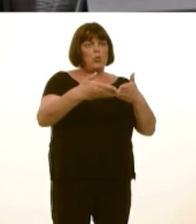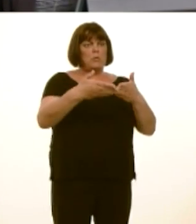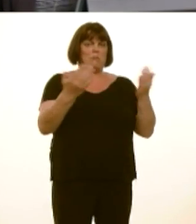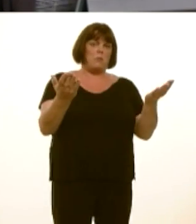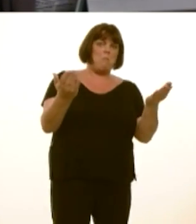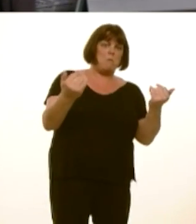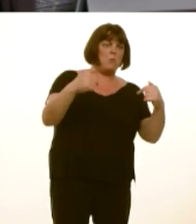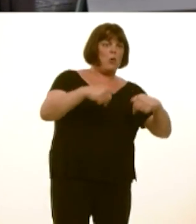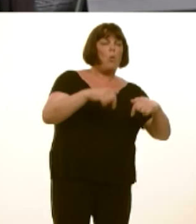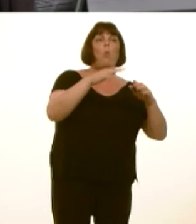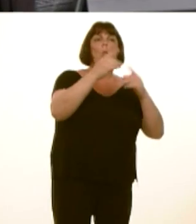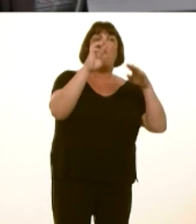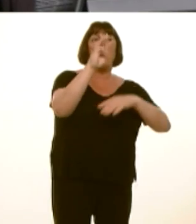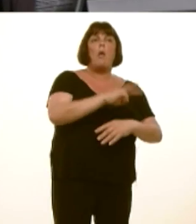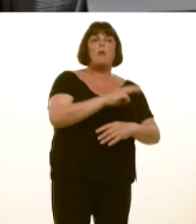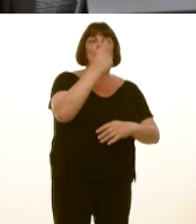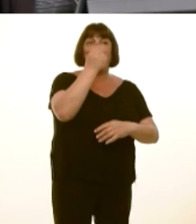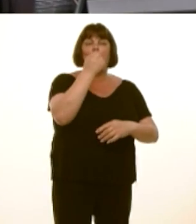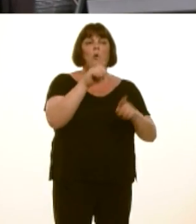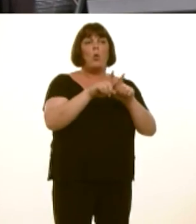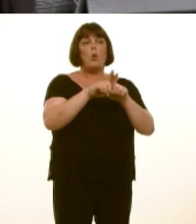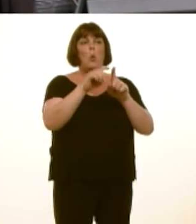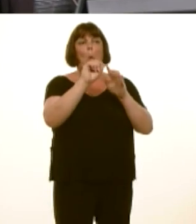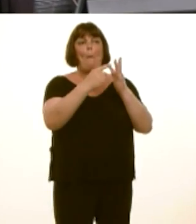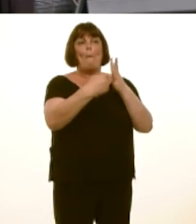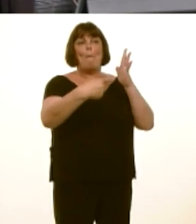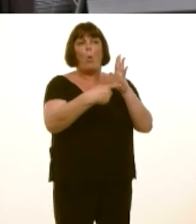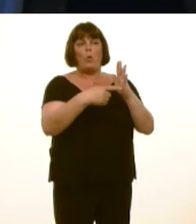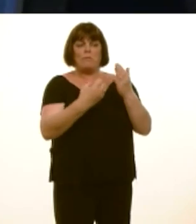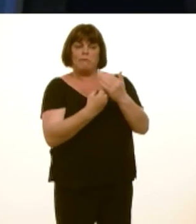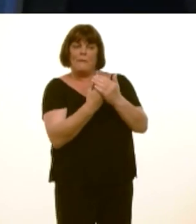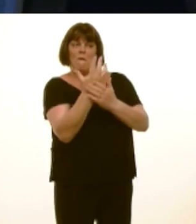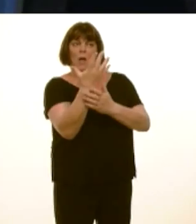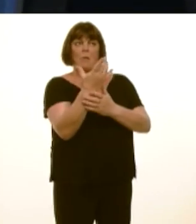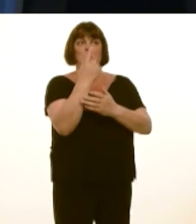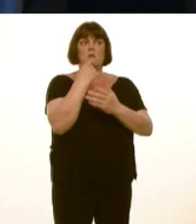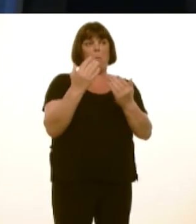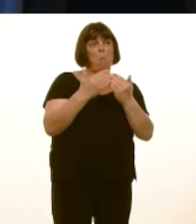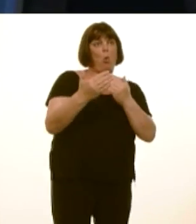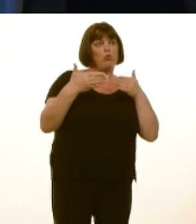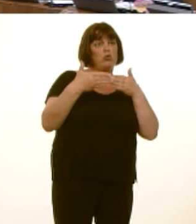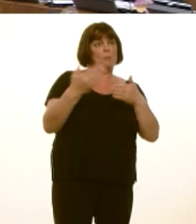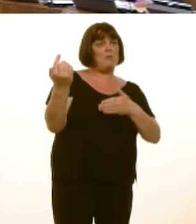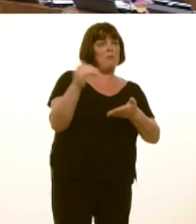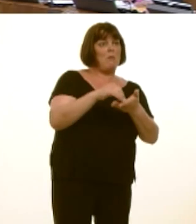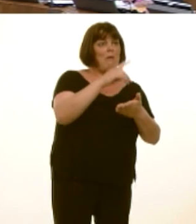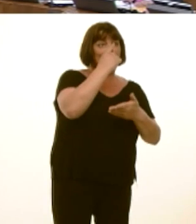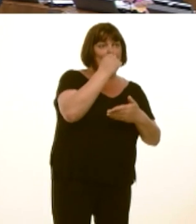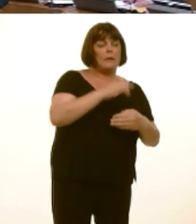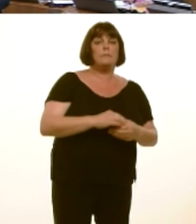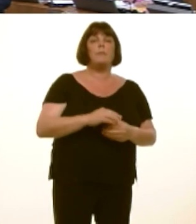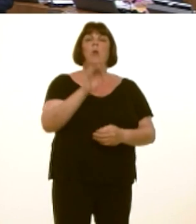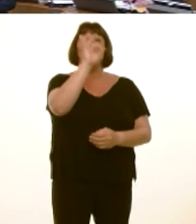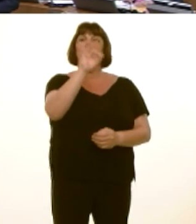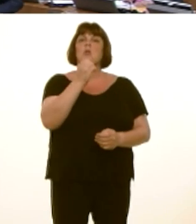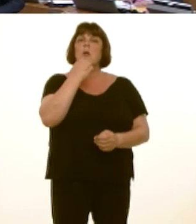in the future and our port facilities are able to accommodate the new ships that are being built. Question 2, Alan Fair-Jones. Diolch.